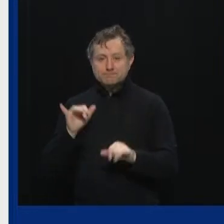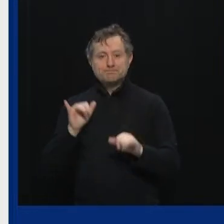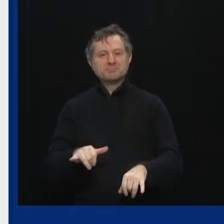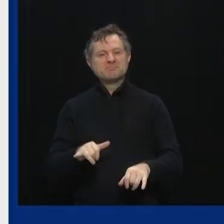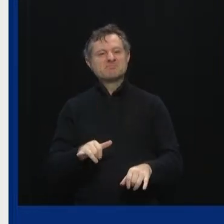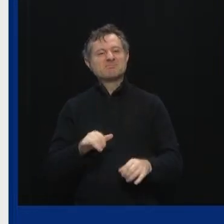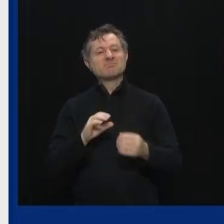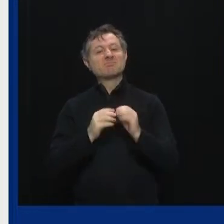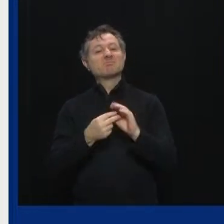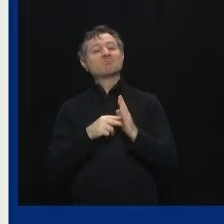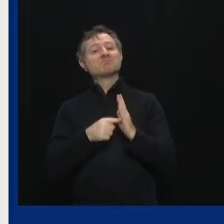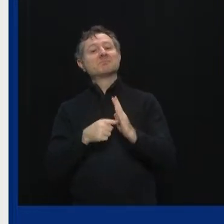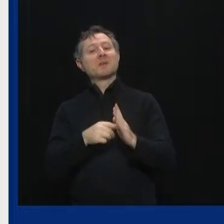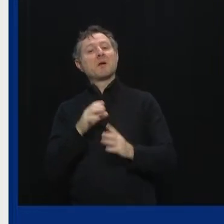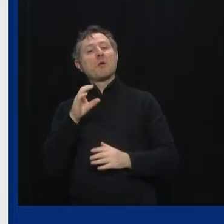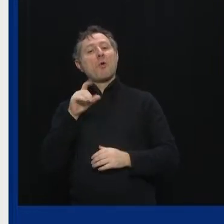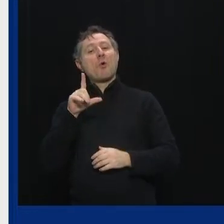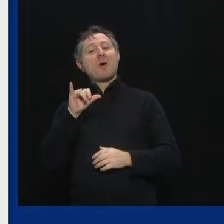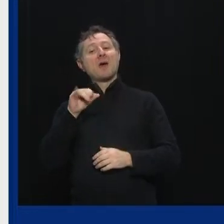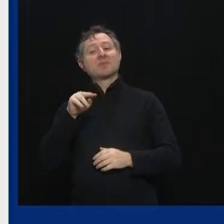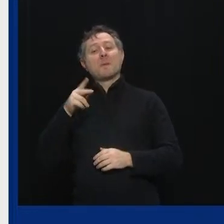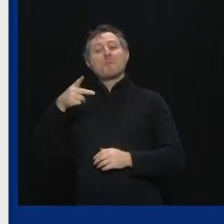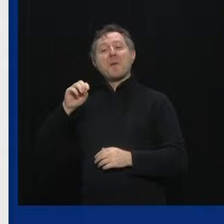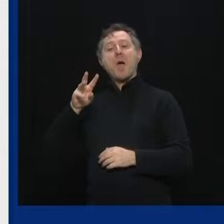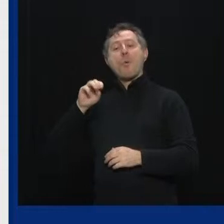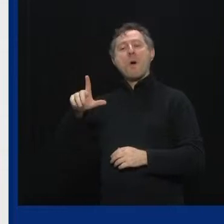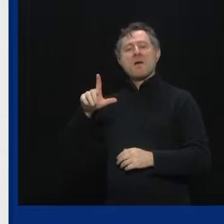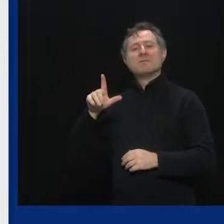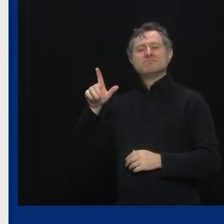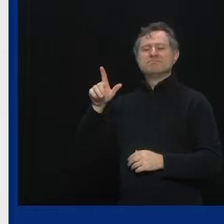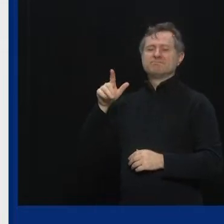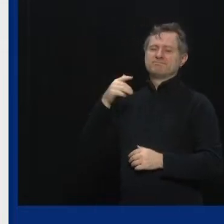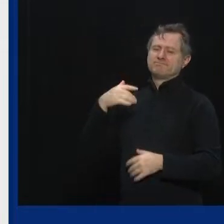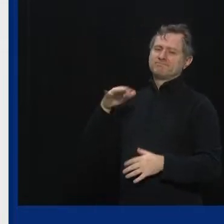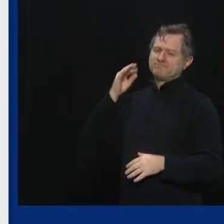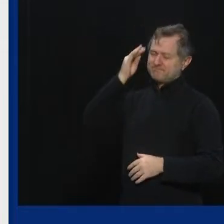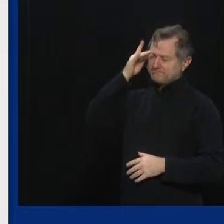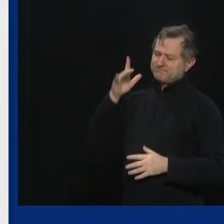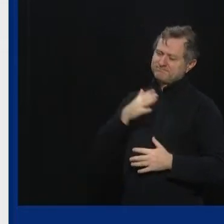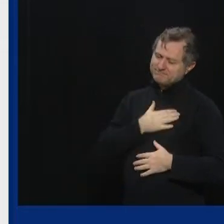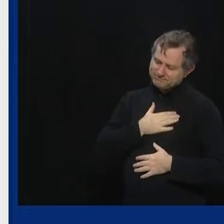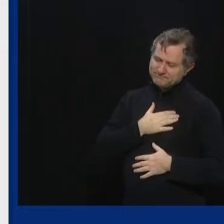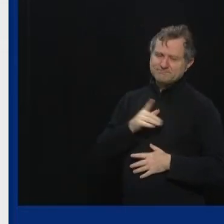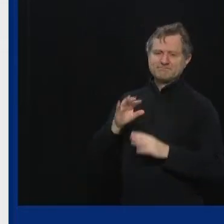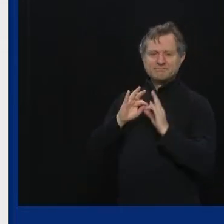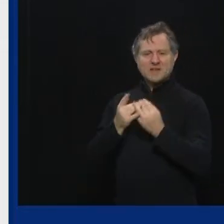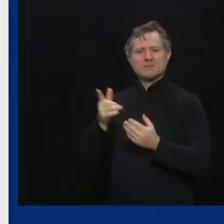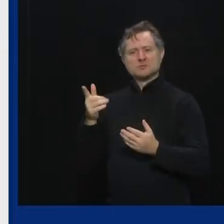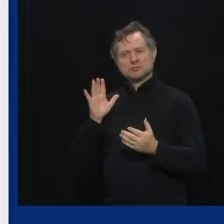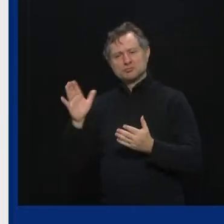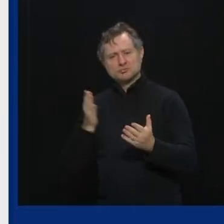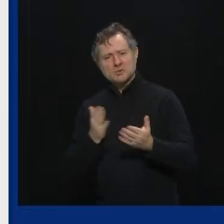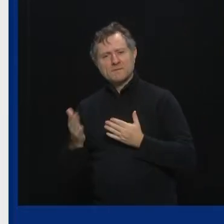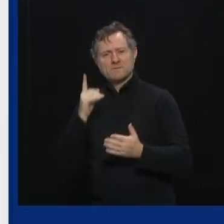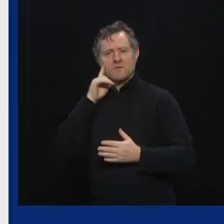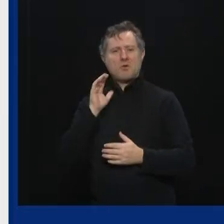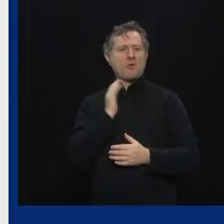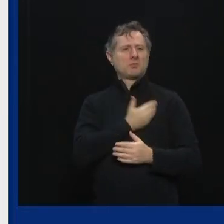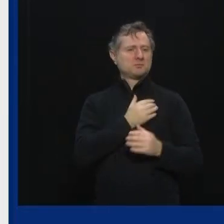thank him for his extraordinary service to our nation. But his story cannot be hijacked by the